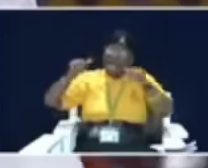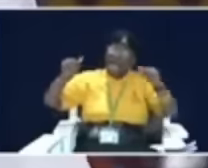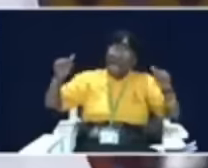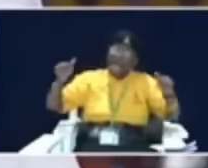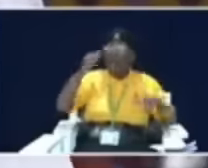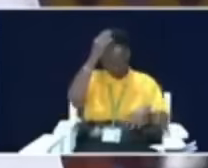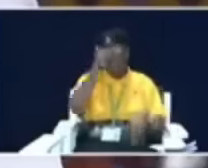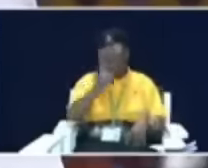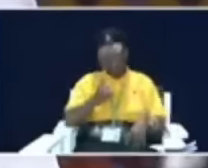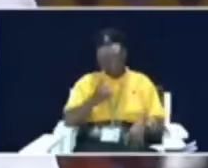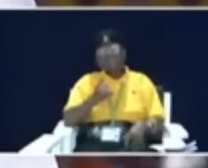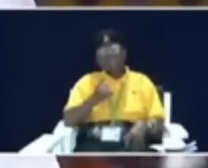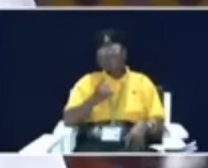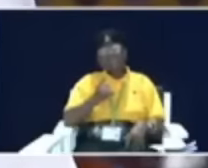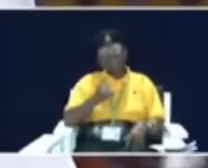"Why?